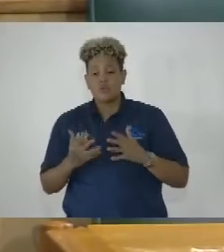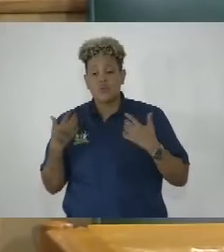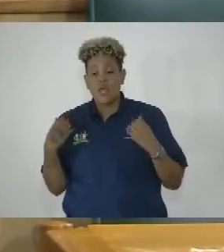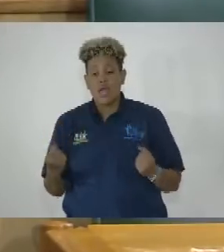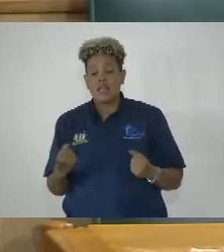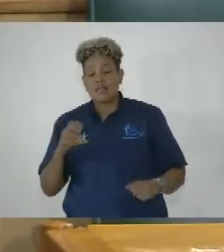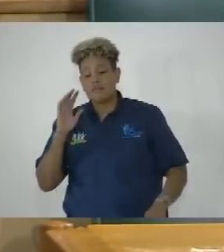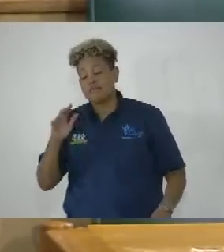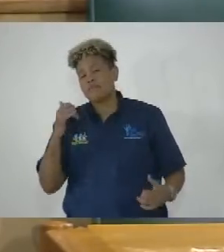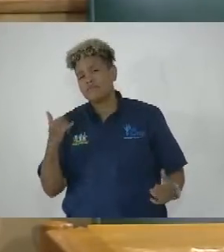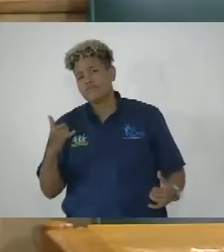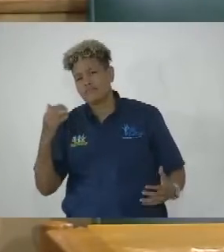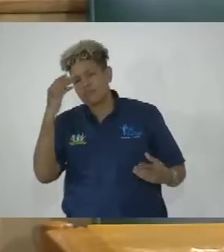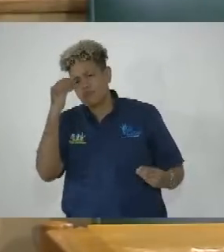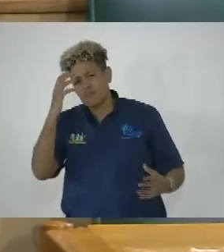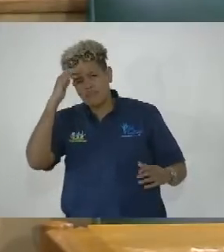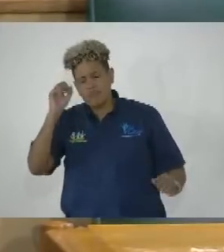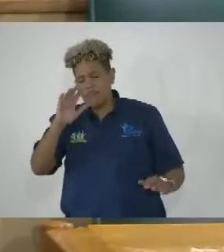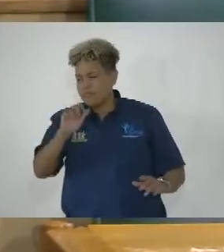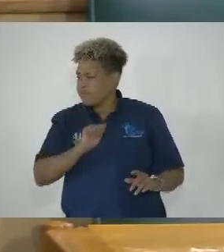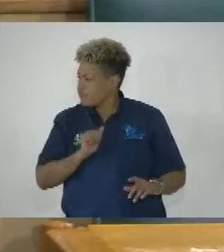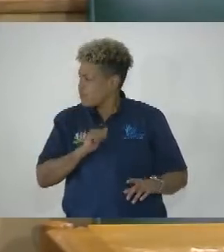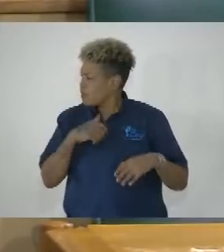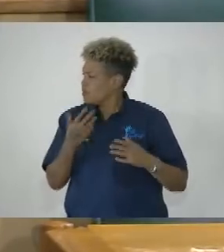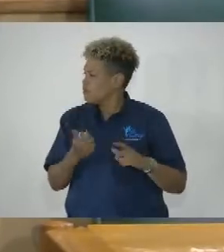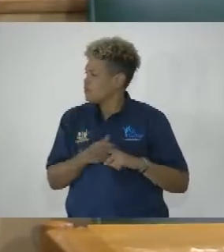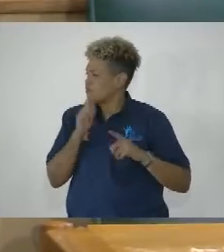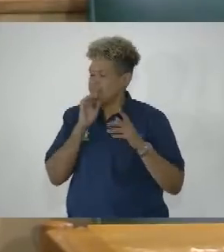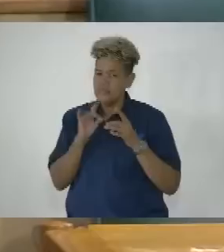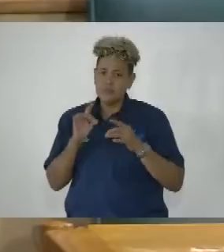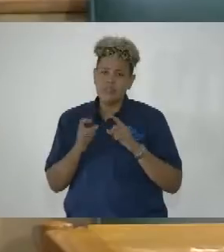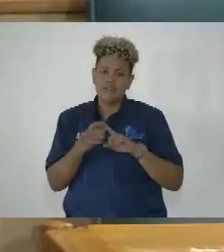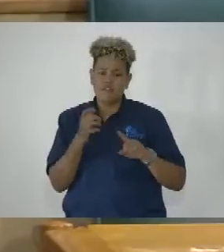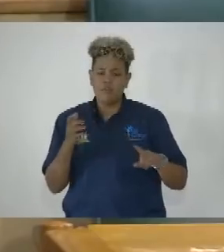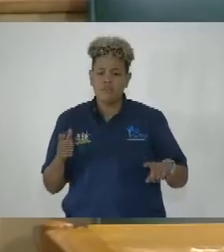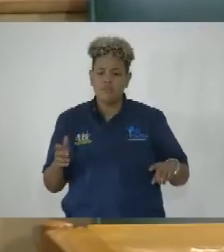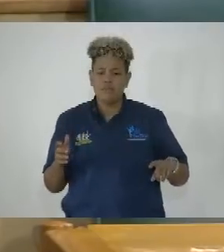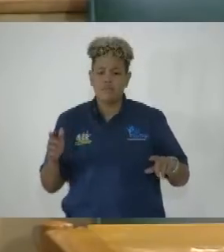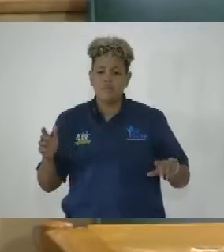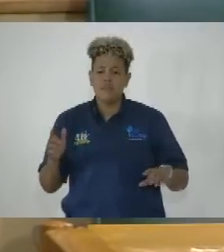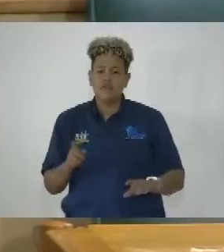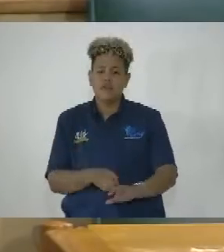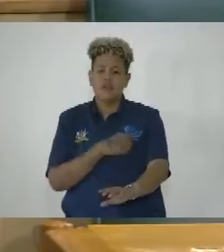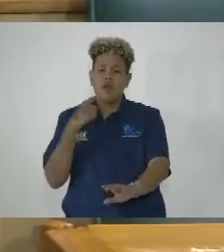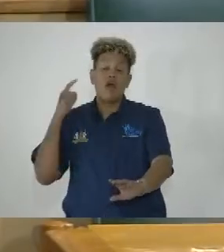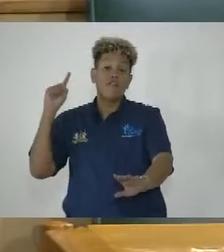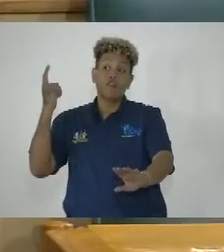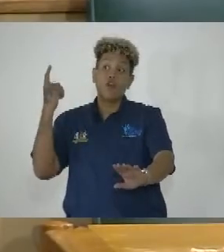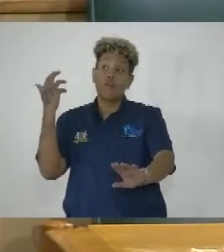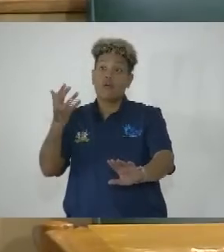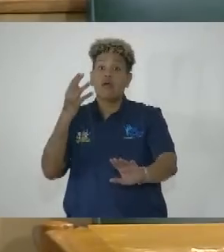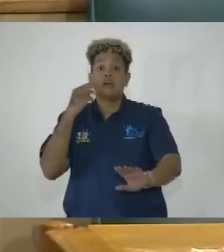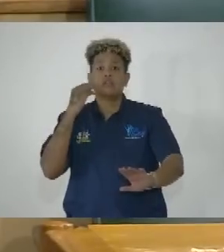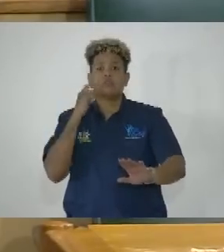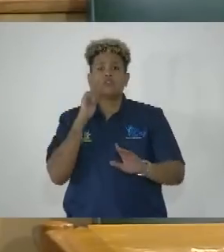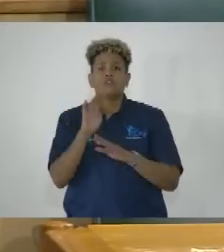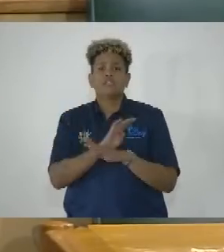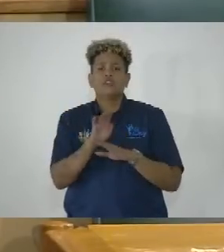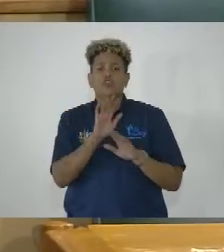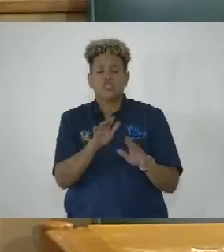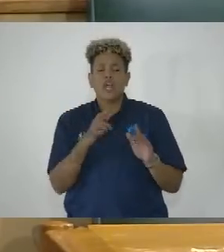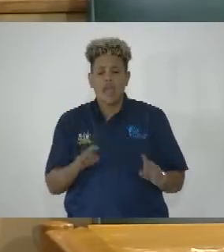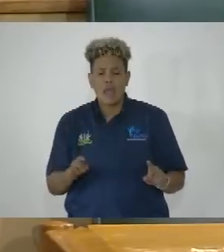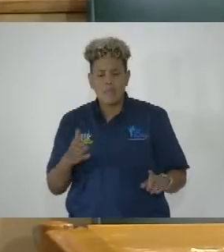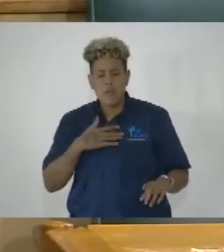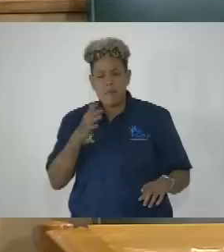Now, Mr. President, I speak from long first-hand knowledge of the industry.